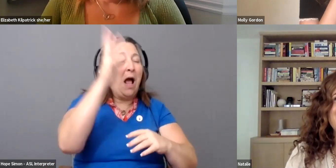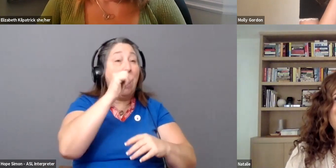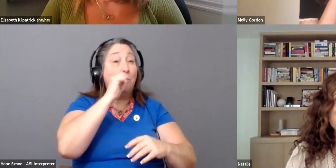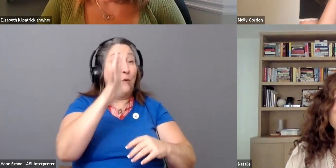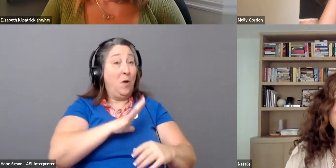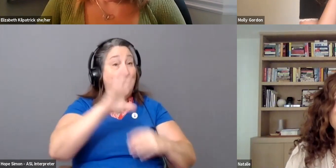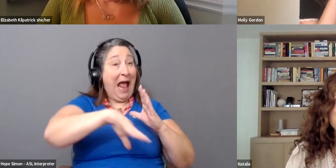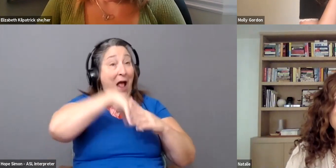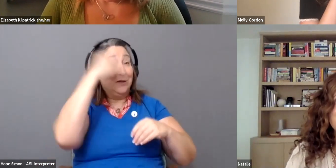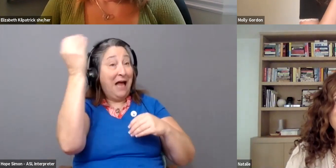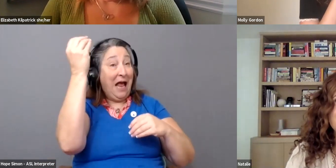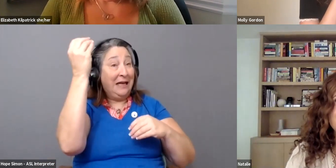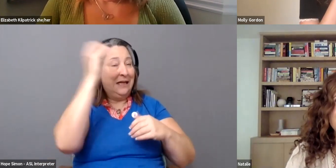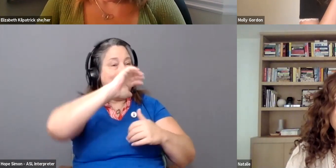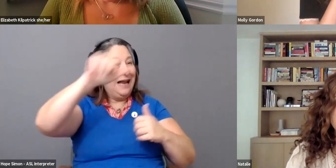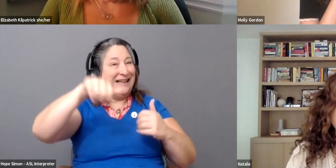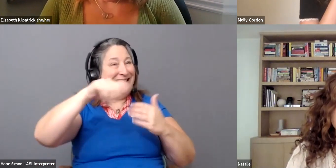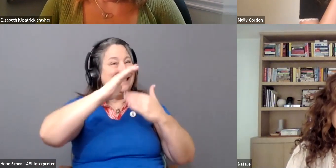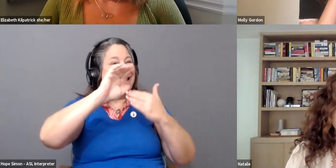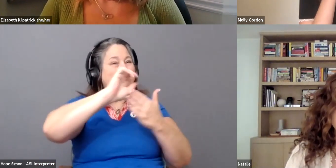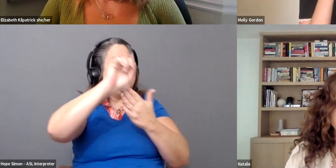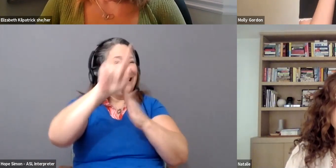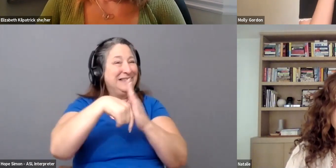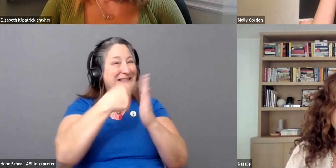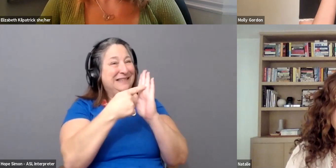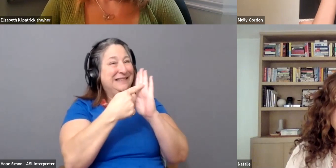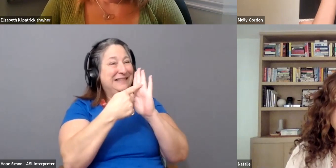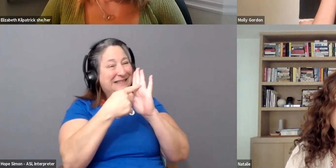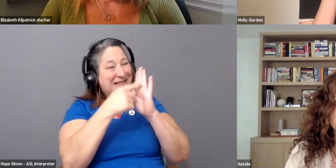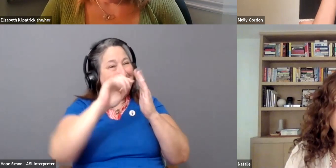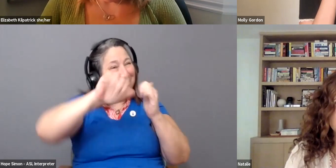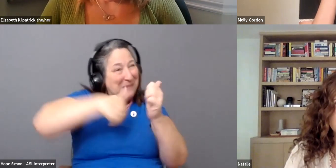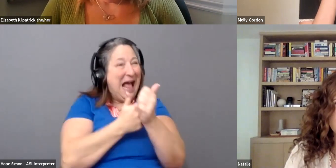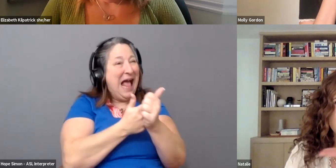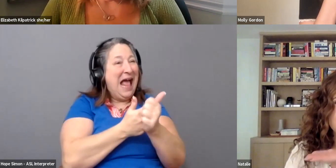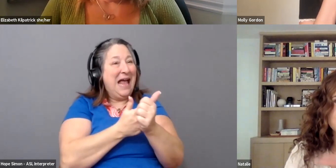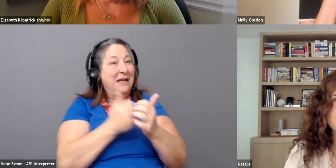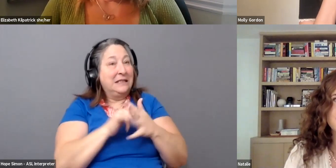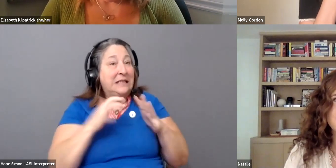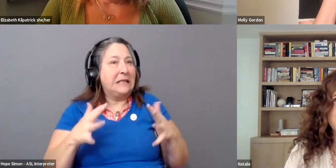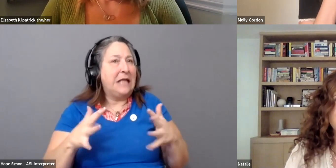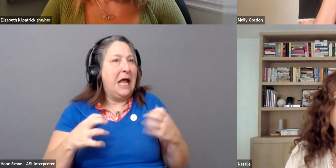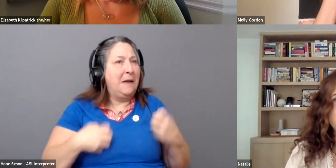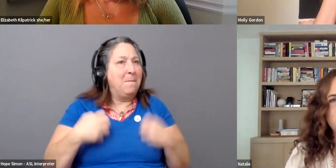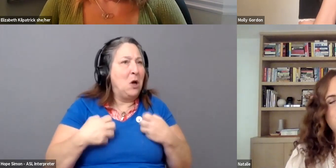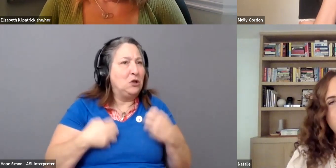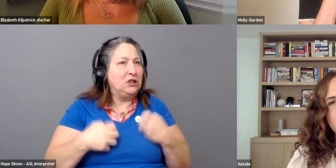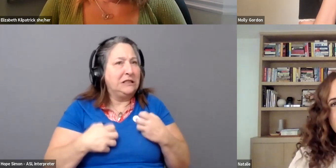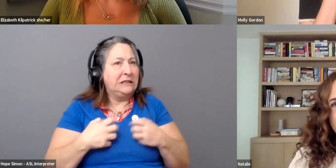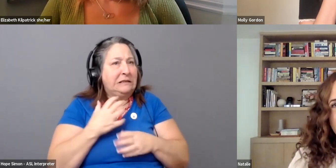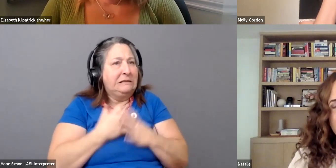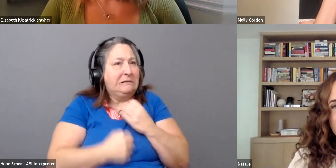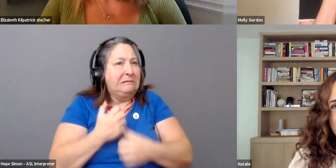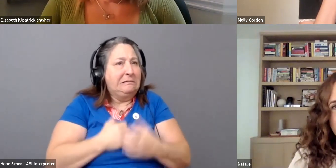then underneath holding this like, this bit of anxiety and emotion sort of always under the